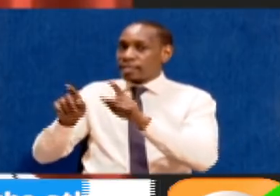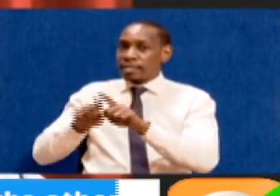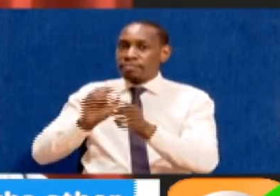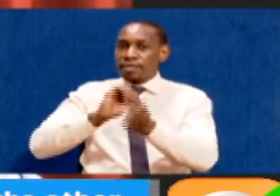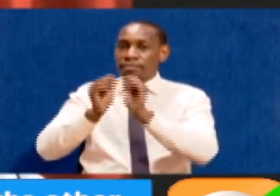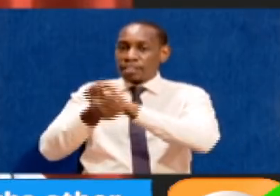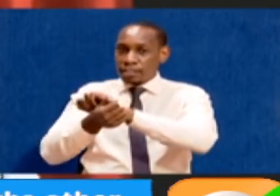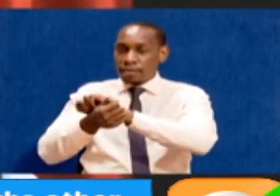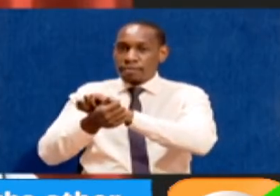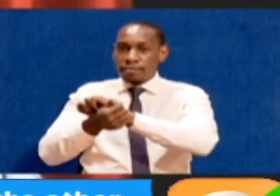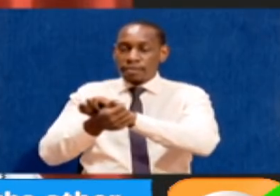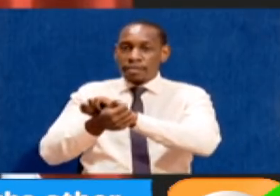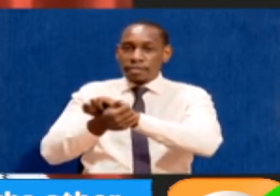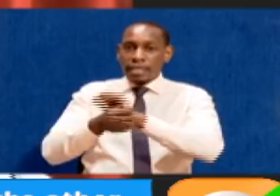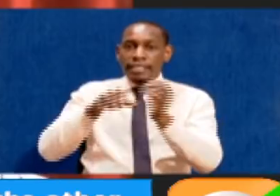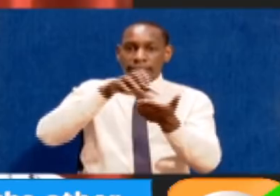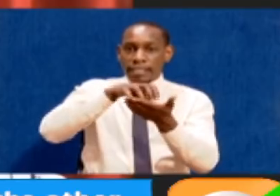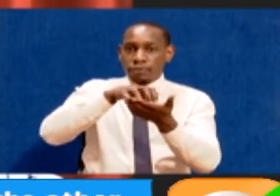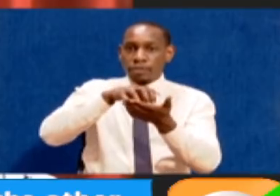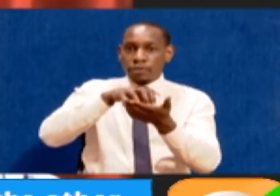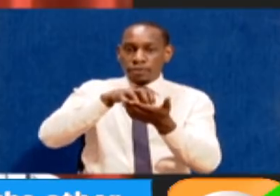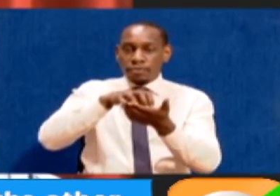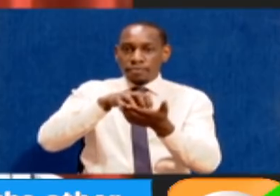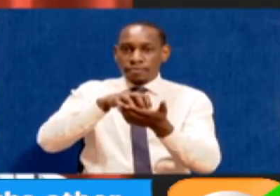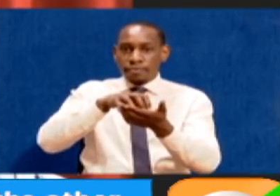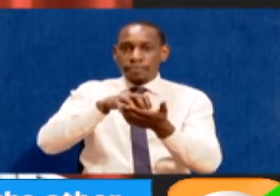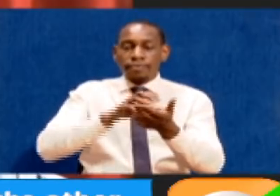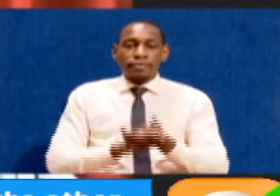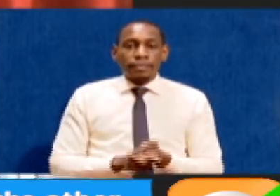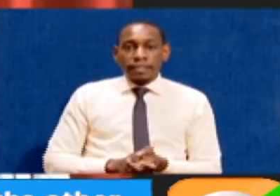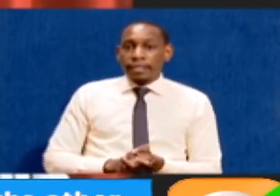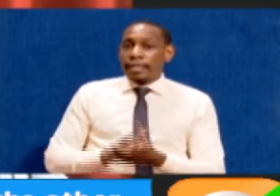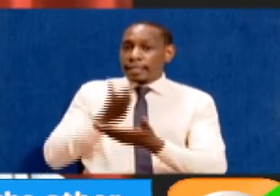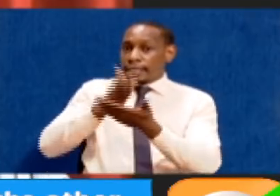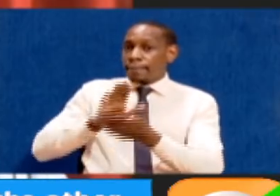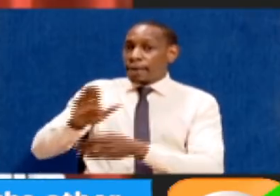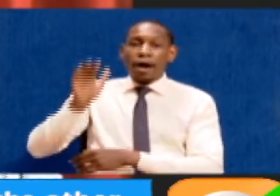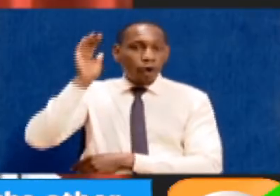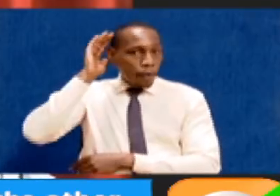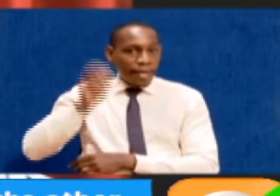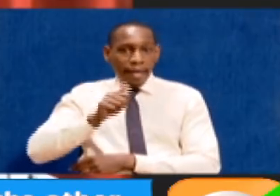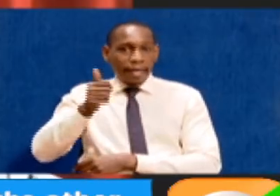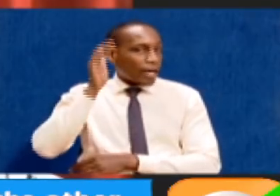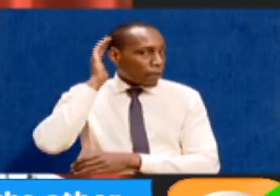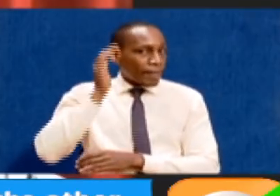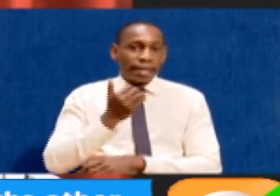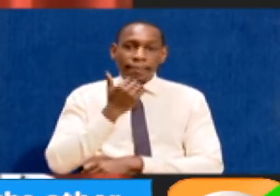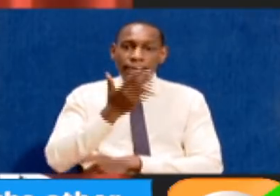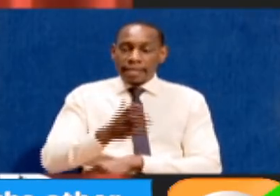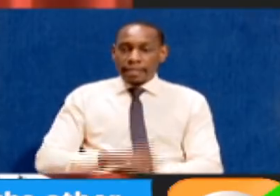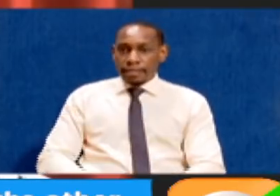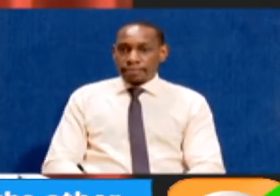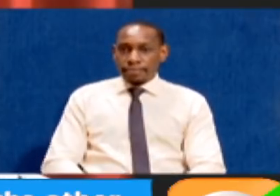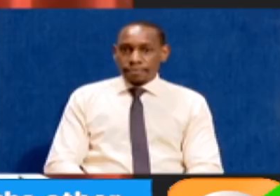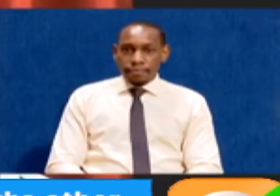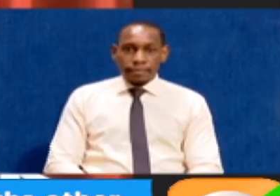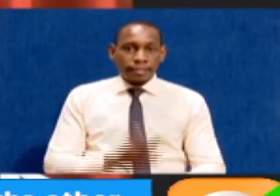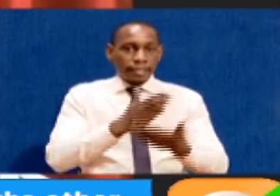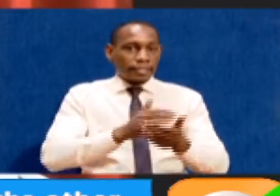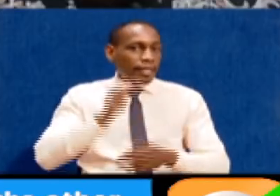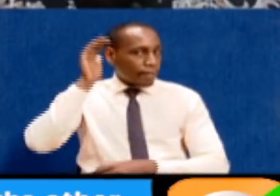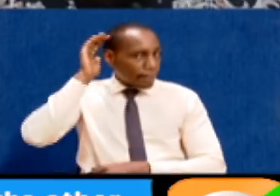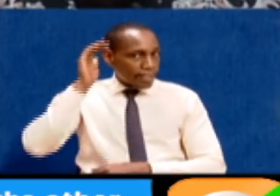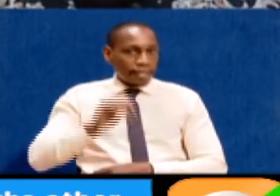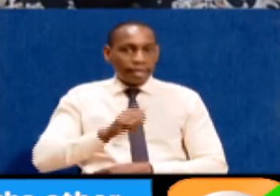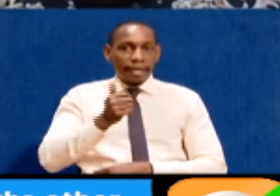and change the mood of the service. So some of them will listen, others will not listen. Some of them will